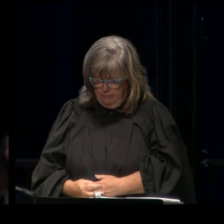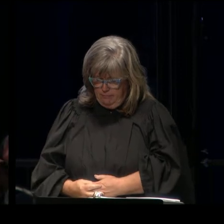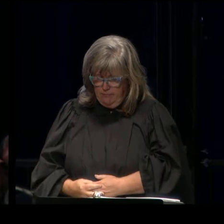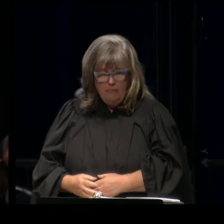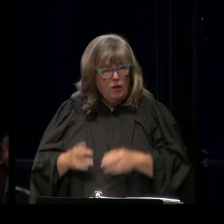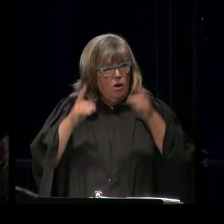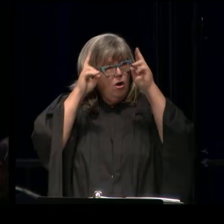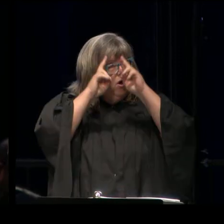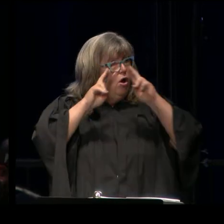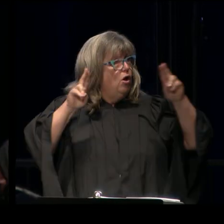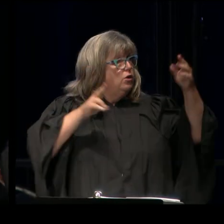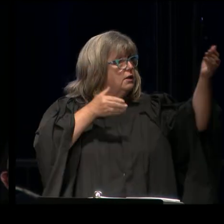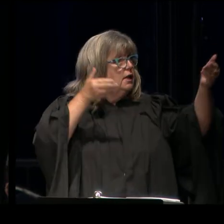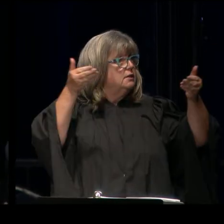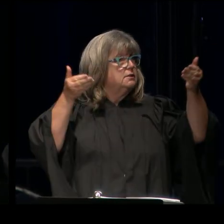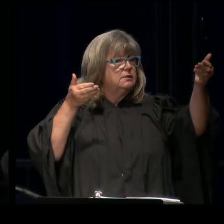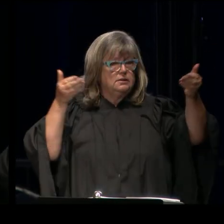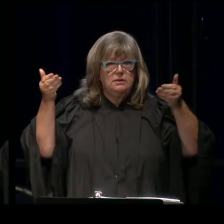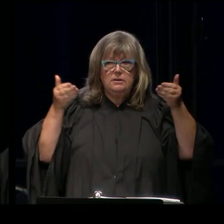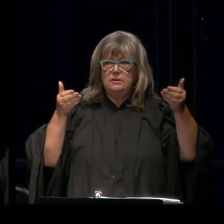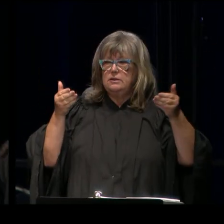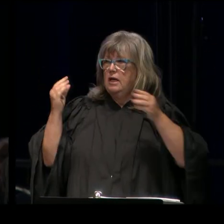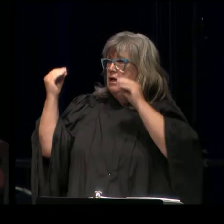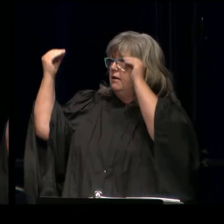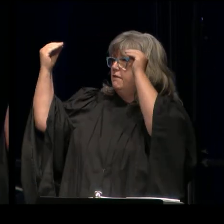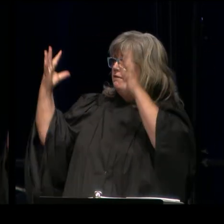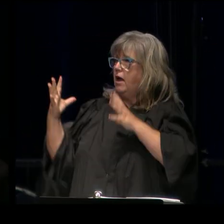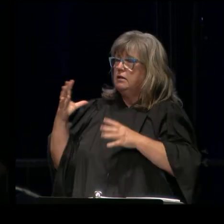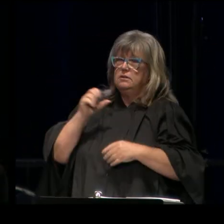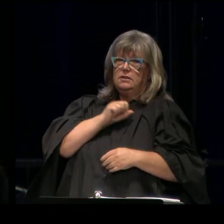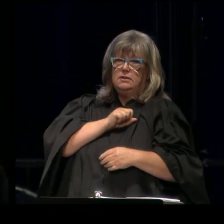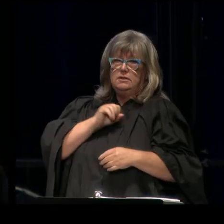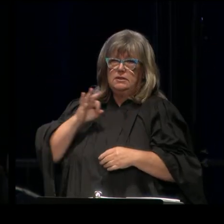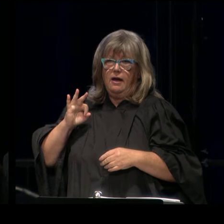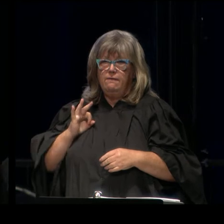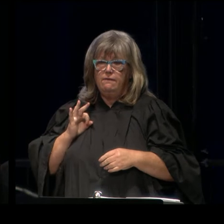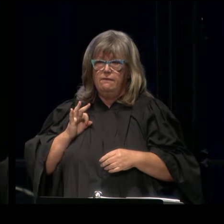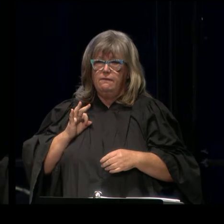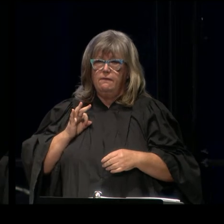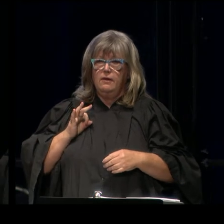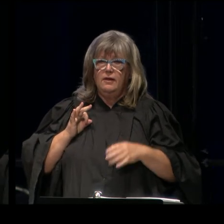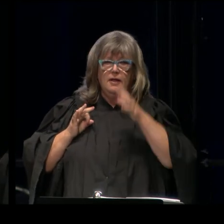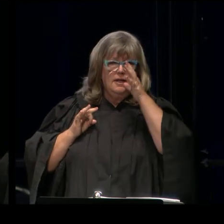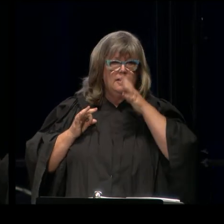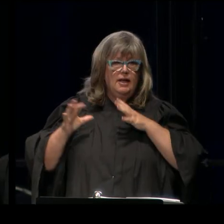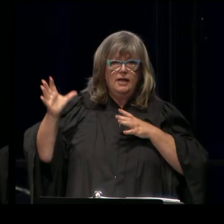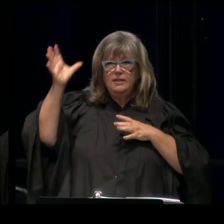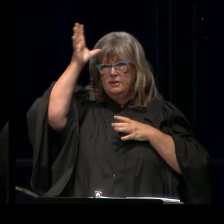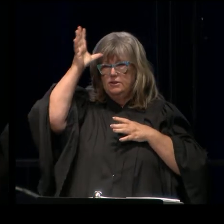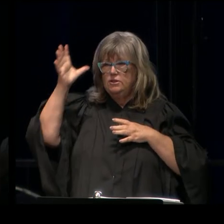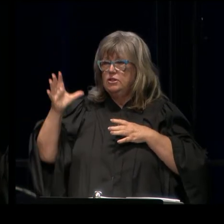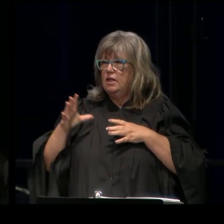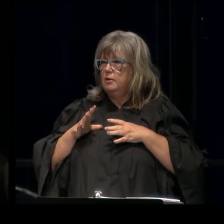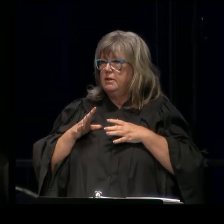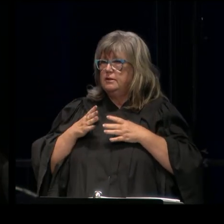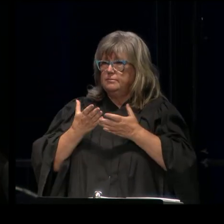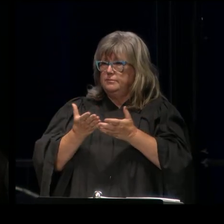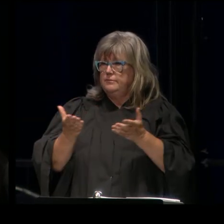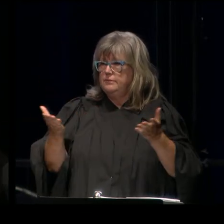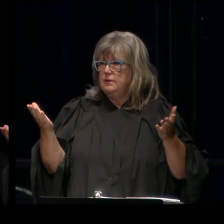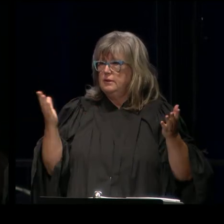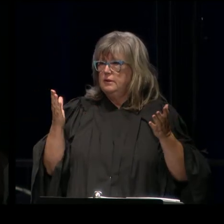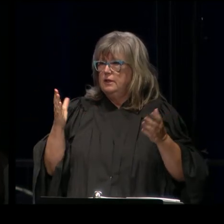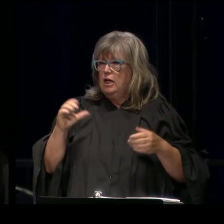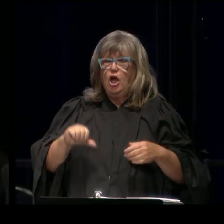honored guests, faculty and staff, ladies and gentlemen,